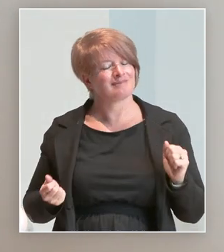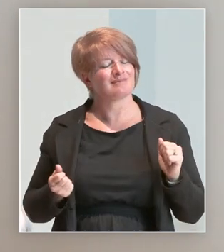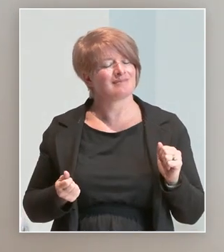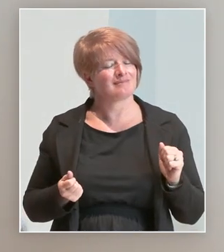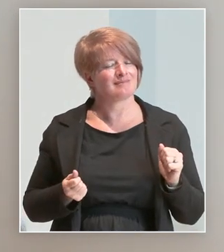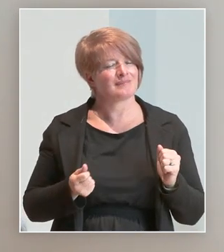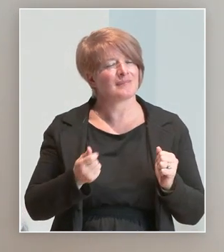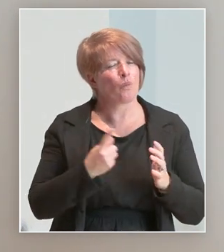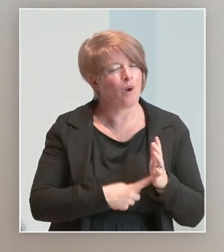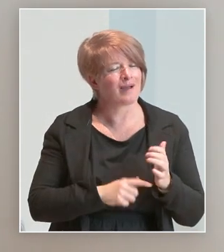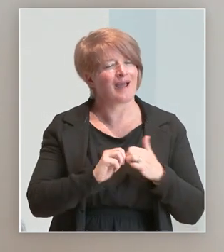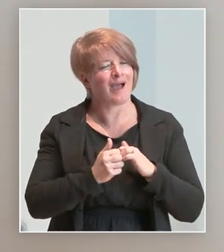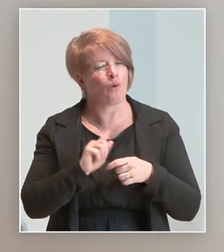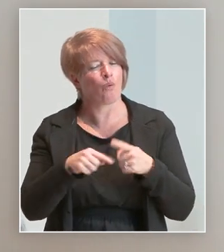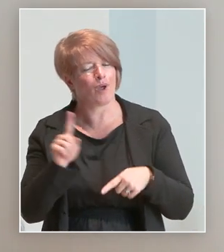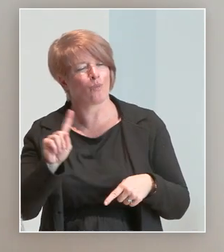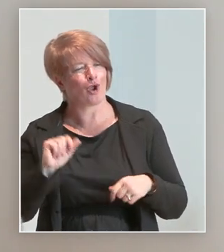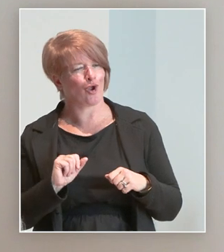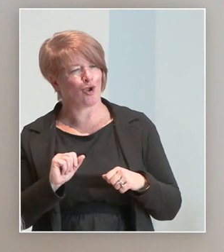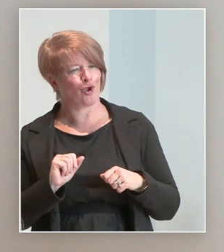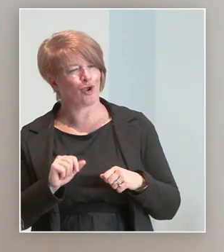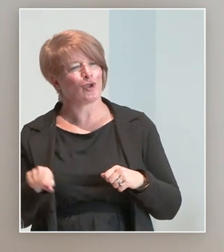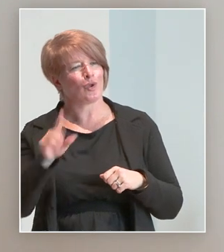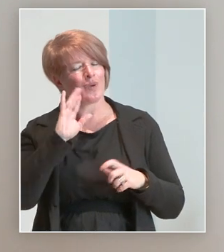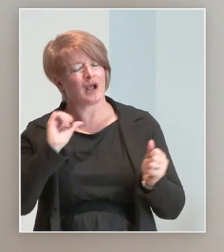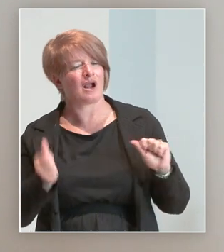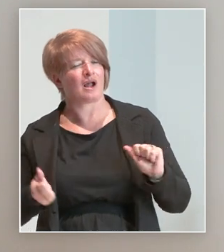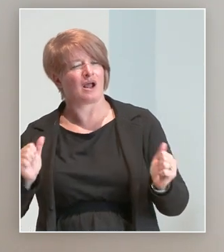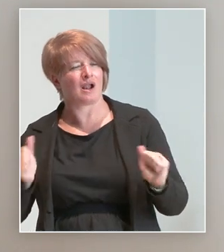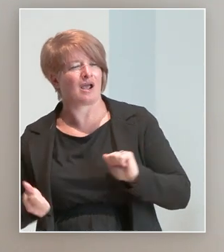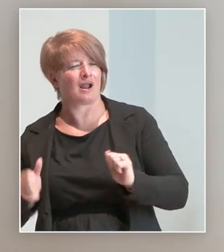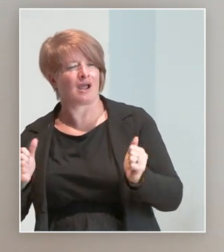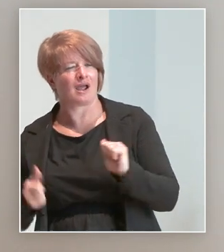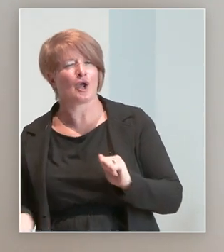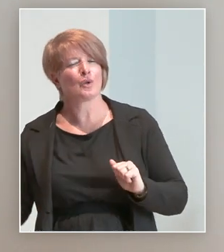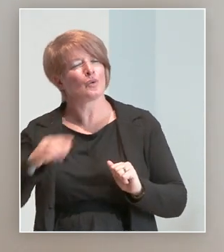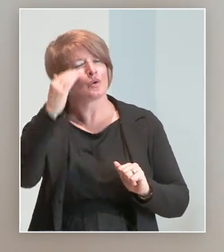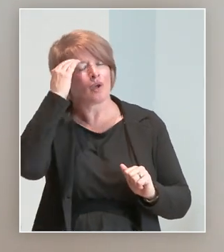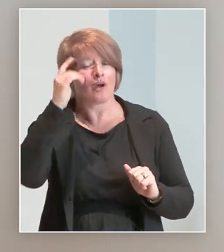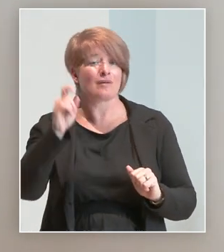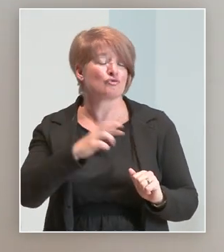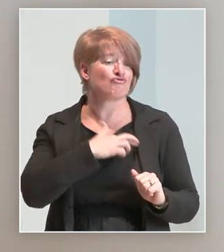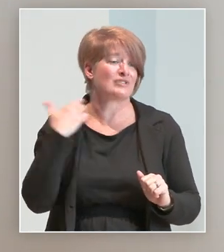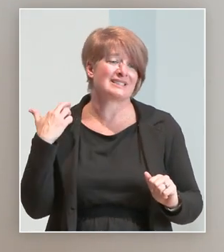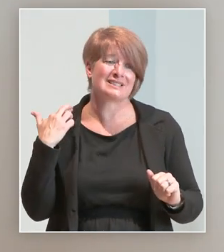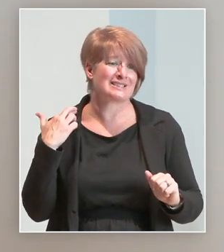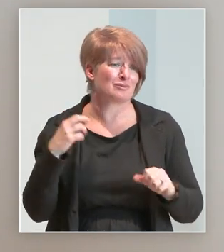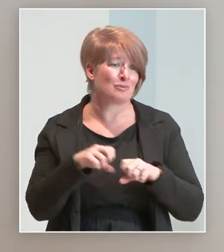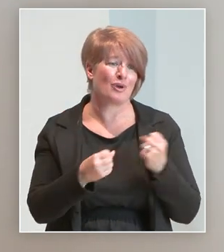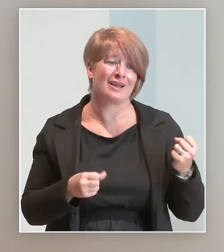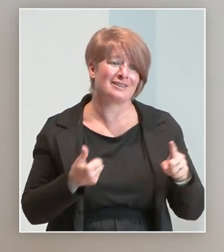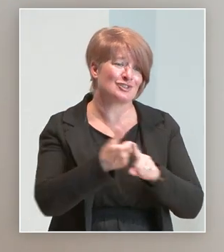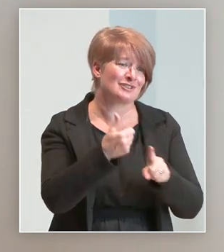how, when, and where will you undo the alphabet you know, even at the risk of breaking your own